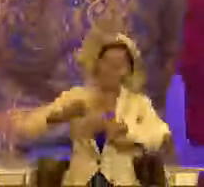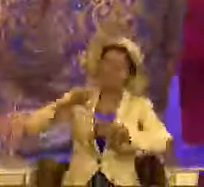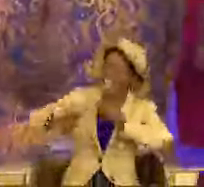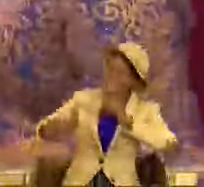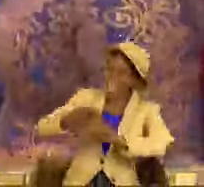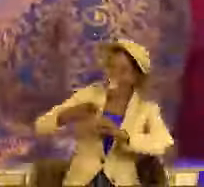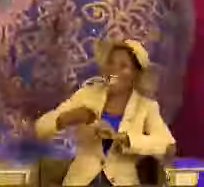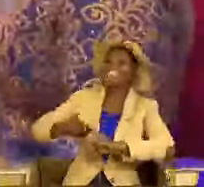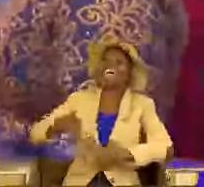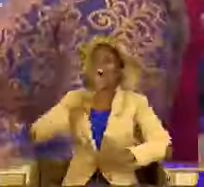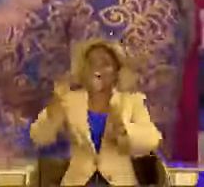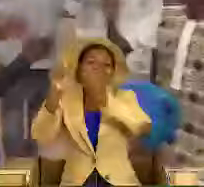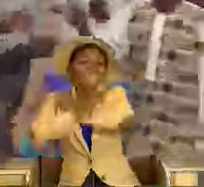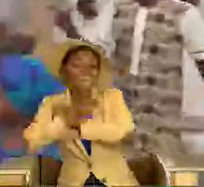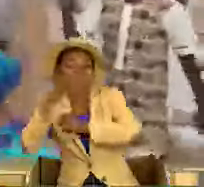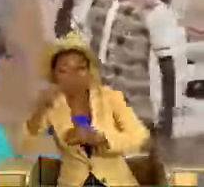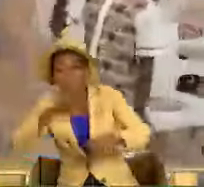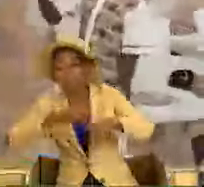Jesus